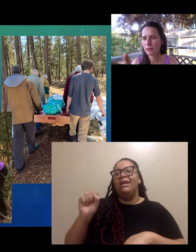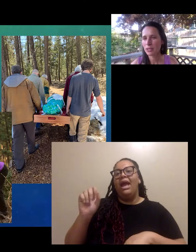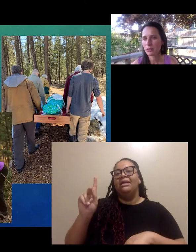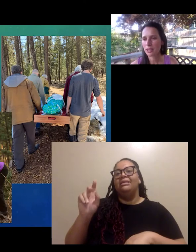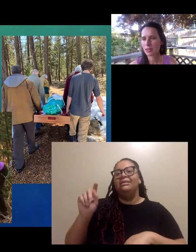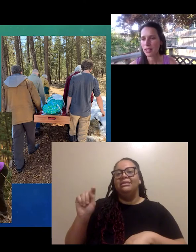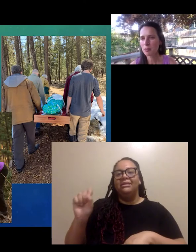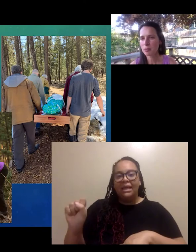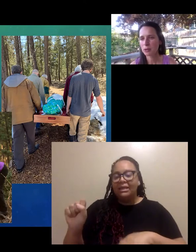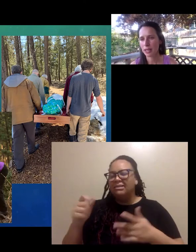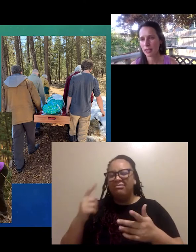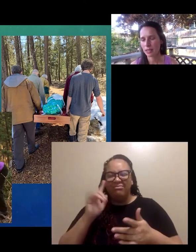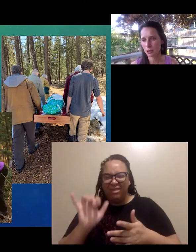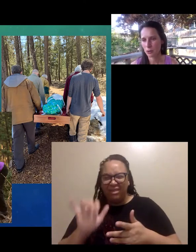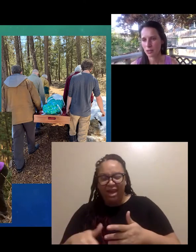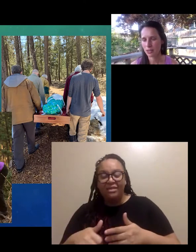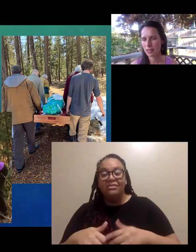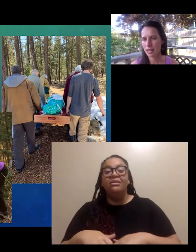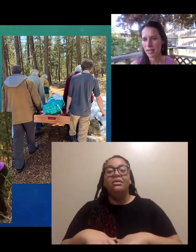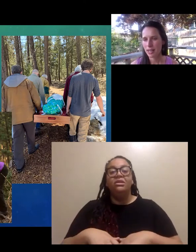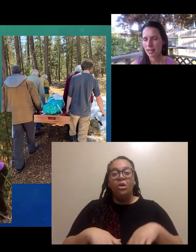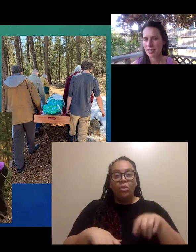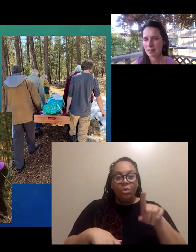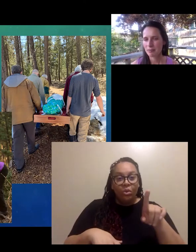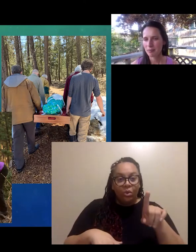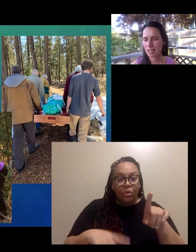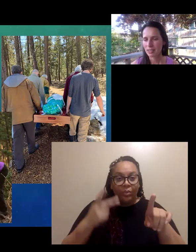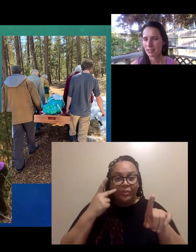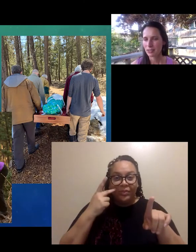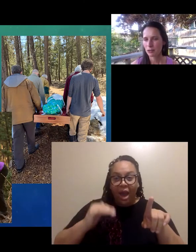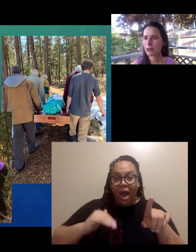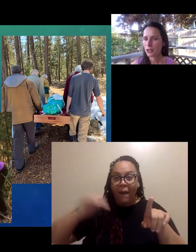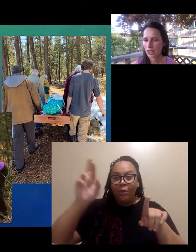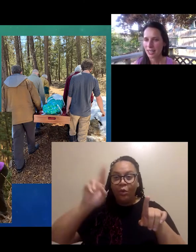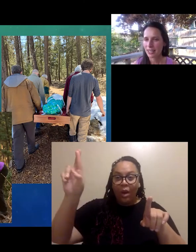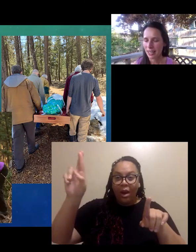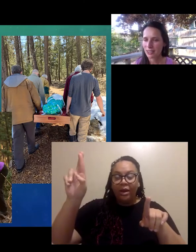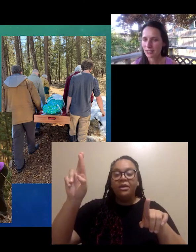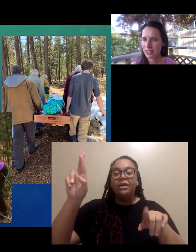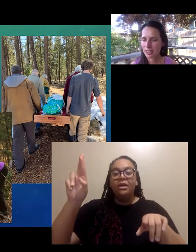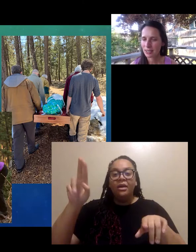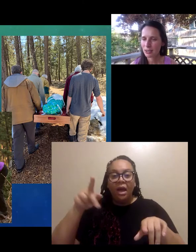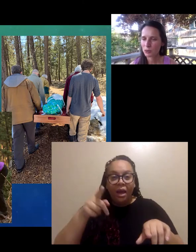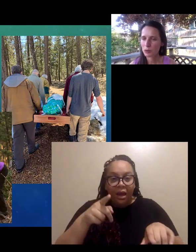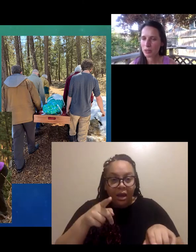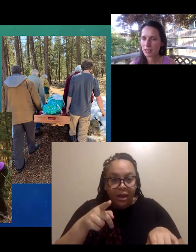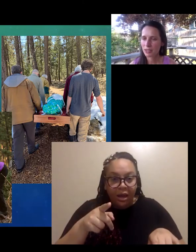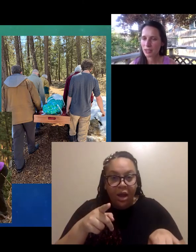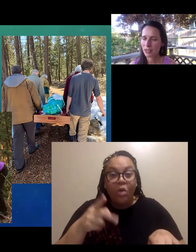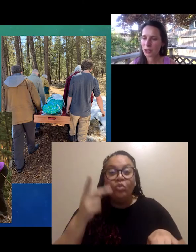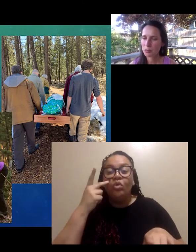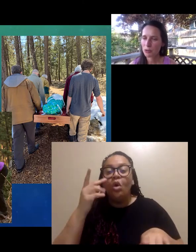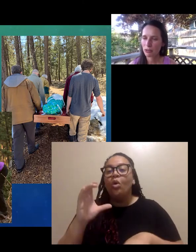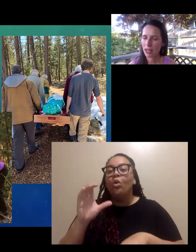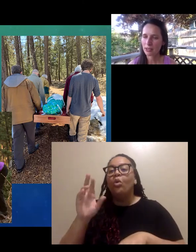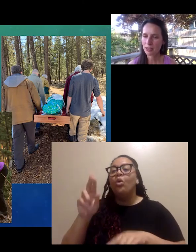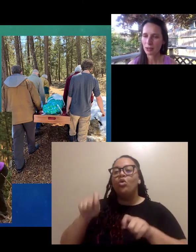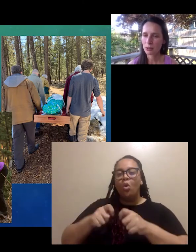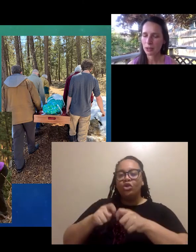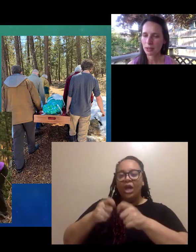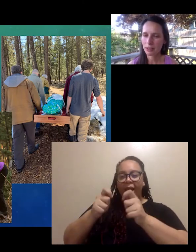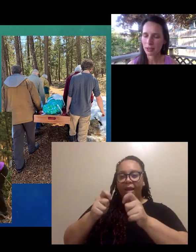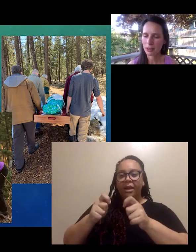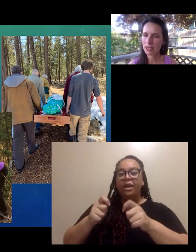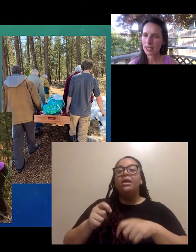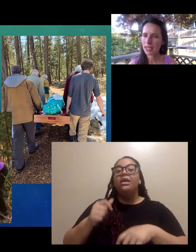well, the shroud that you see in the upper right-hand corner, um, is crocheted. Actually, this woman's, uh, group of friends